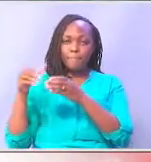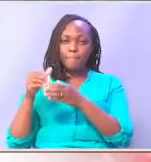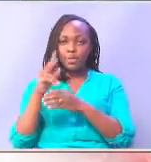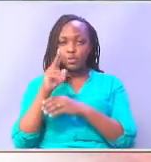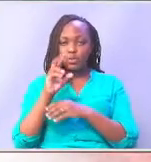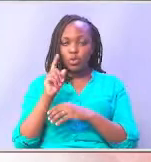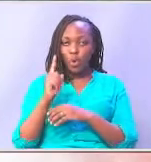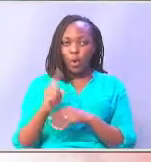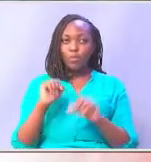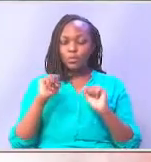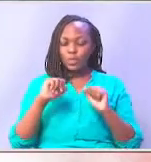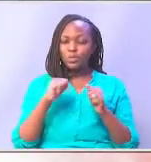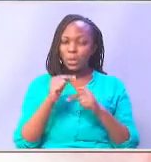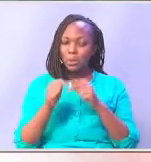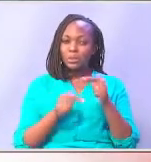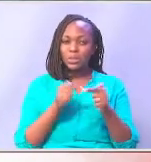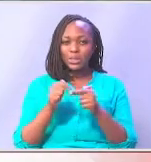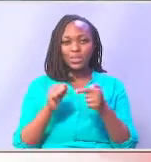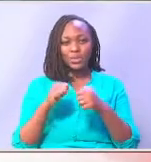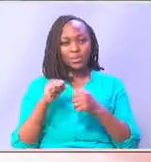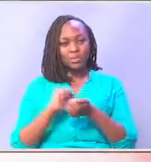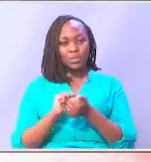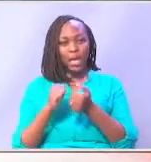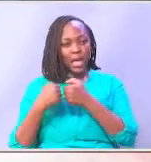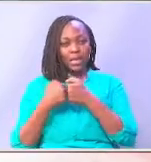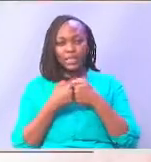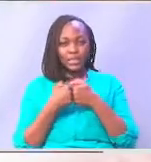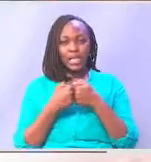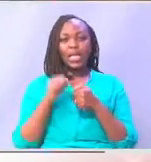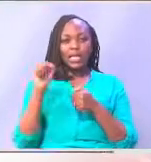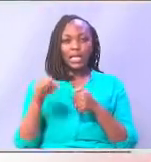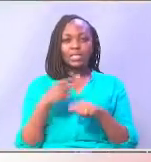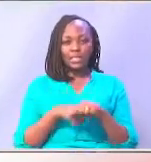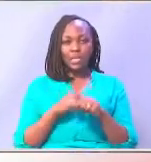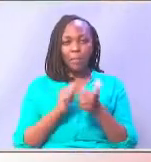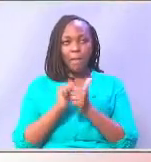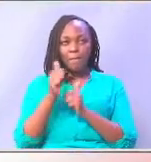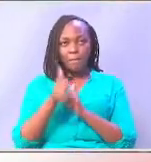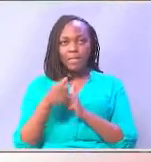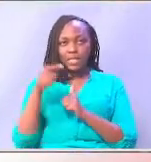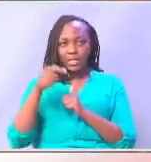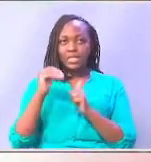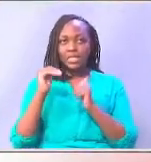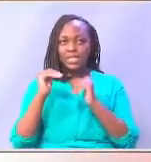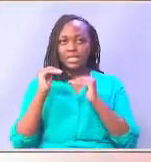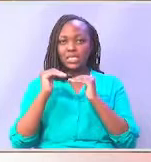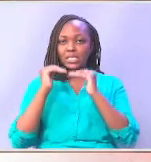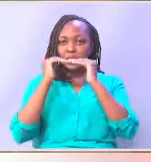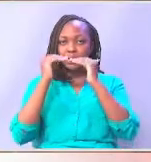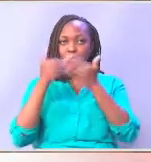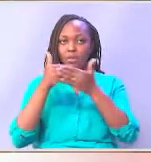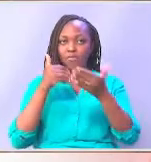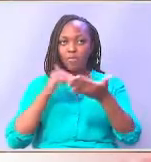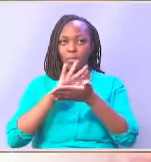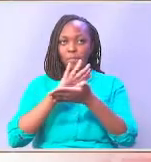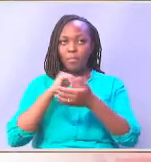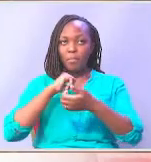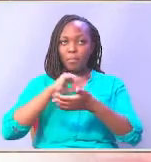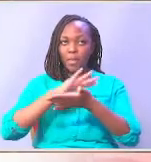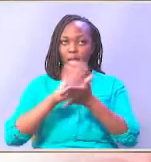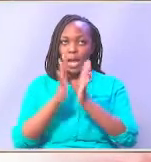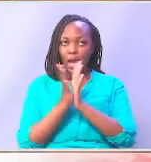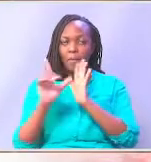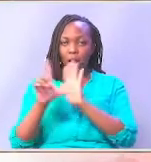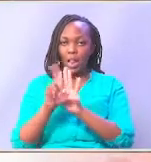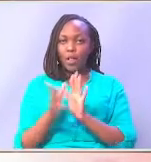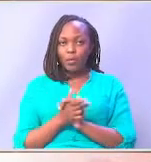still remain a challenge, even if it passes in the remaining stages before it becomes a law. As Political Parties Amendment